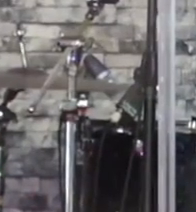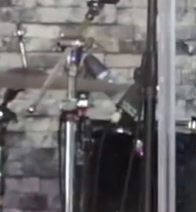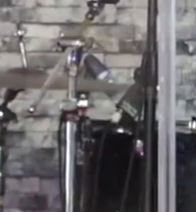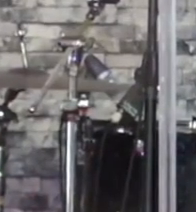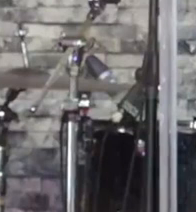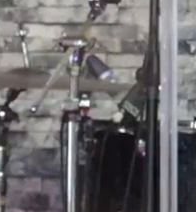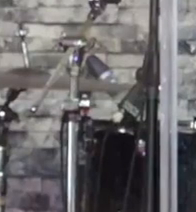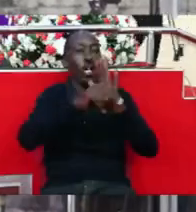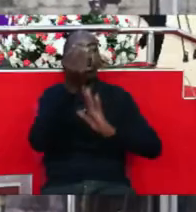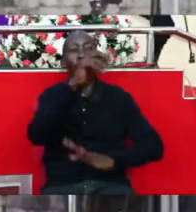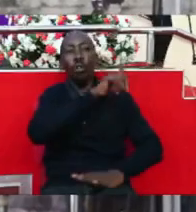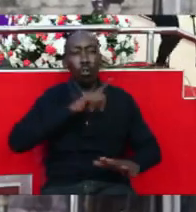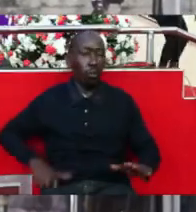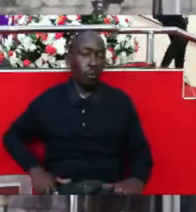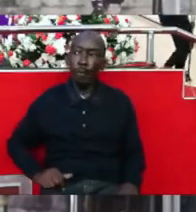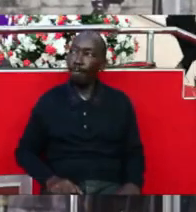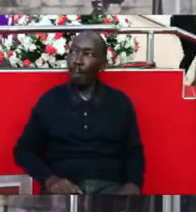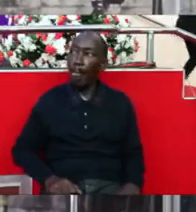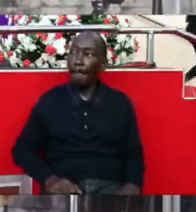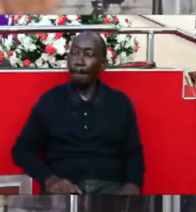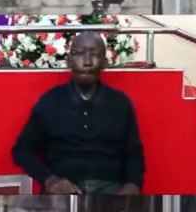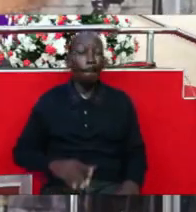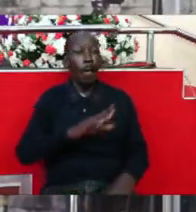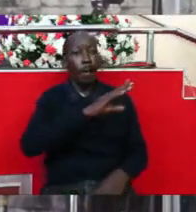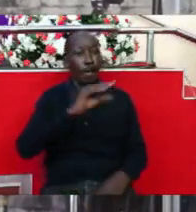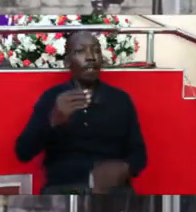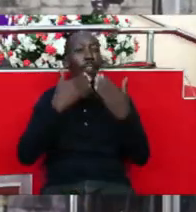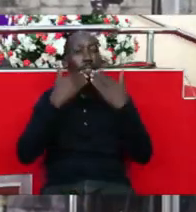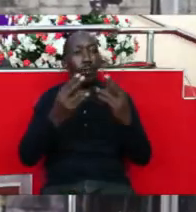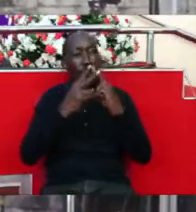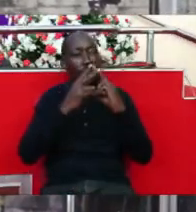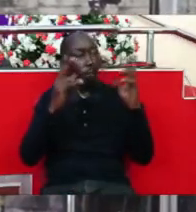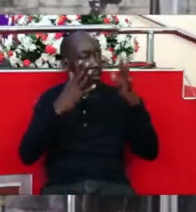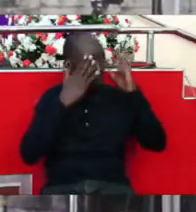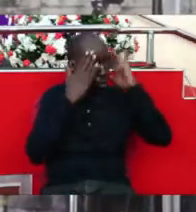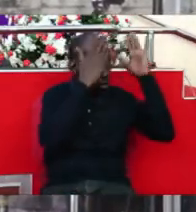the Lord. And thank you so much, Bishop.